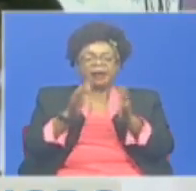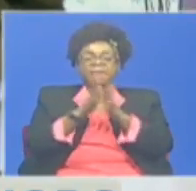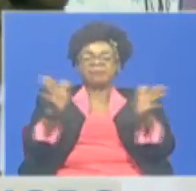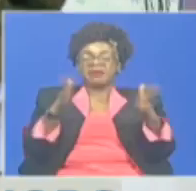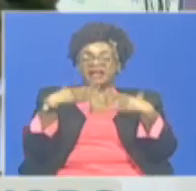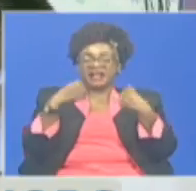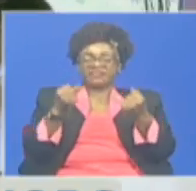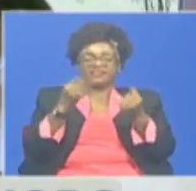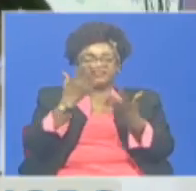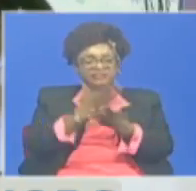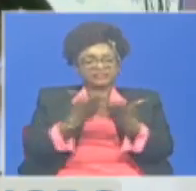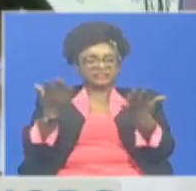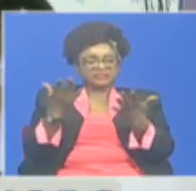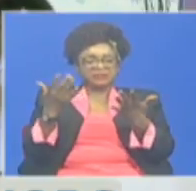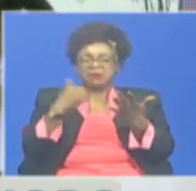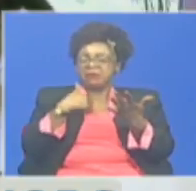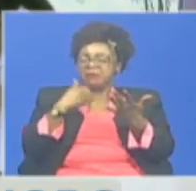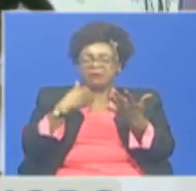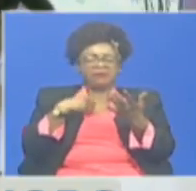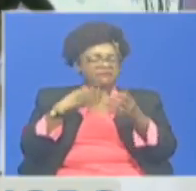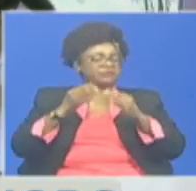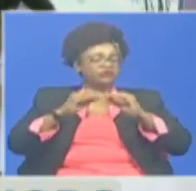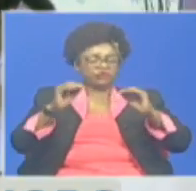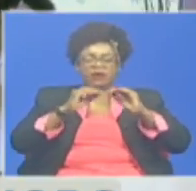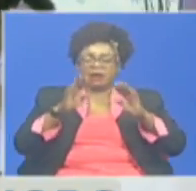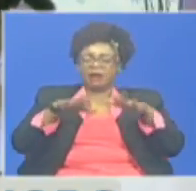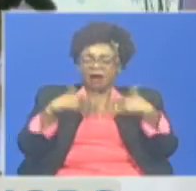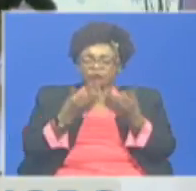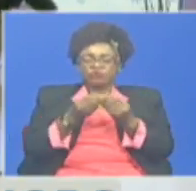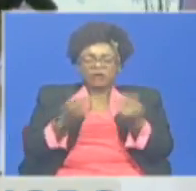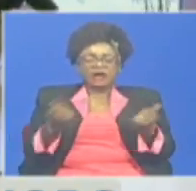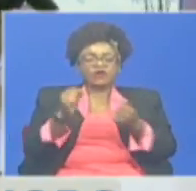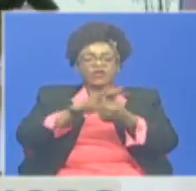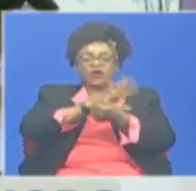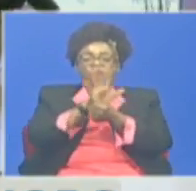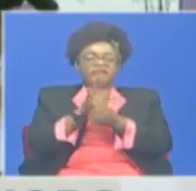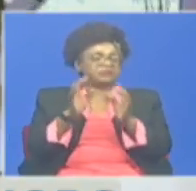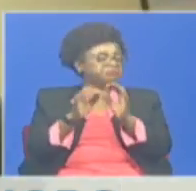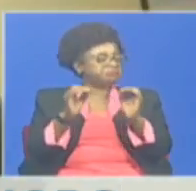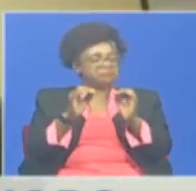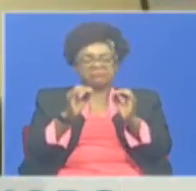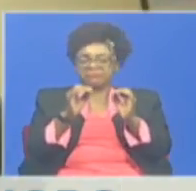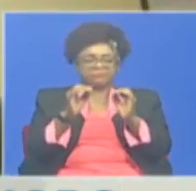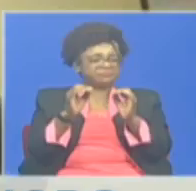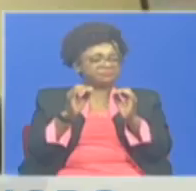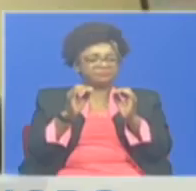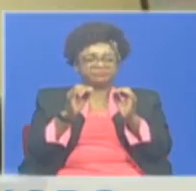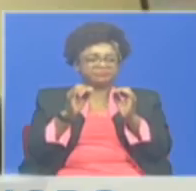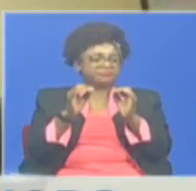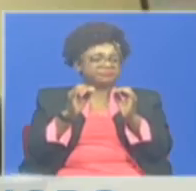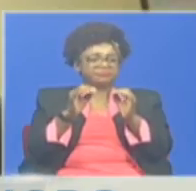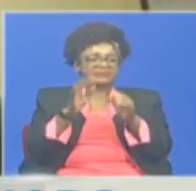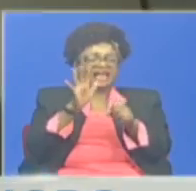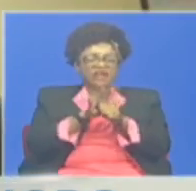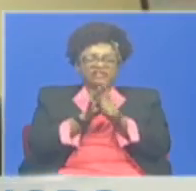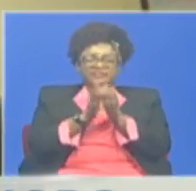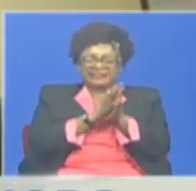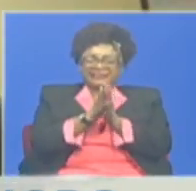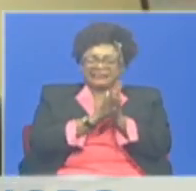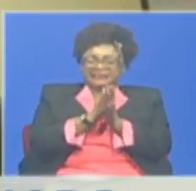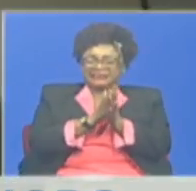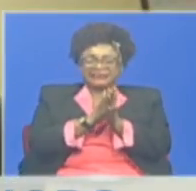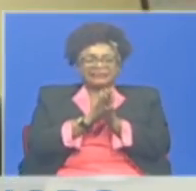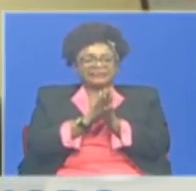facilities have not received formal training on how to handle the COVID-19 pandemic. A lot of anxiety, a lot of